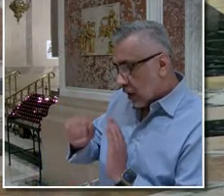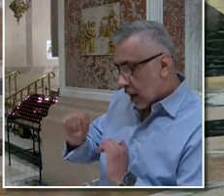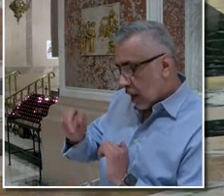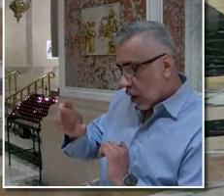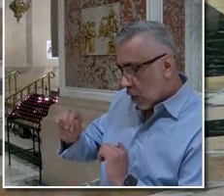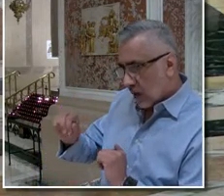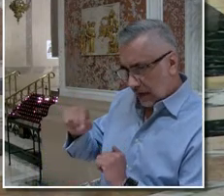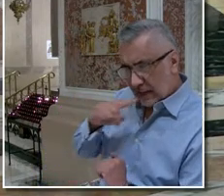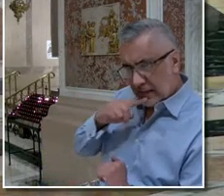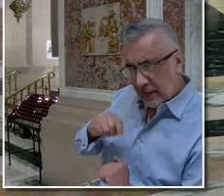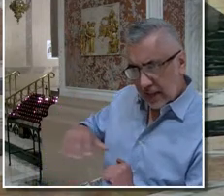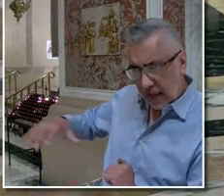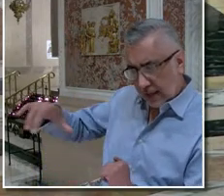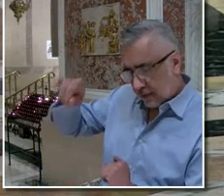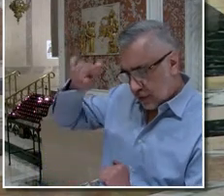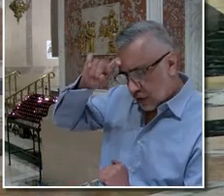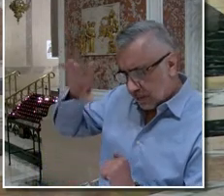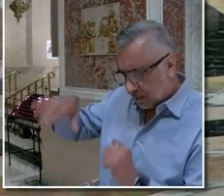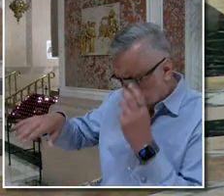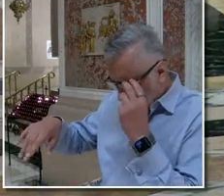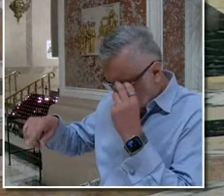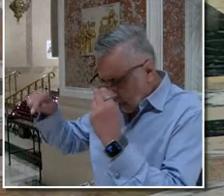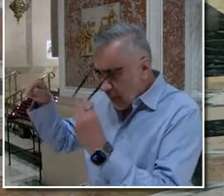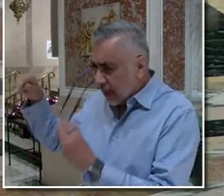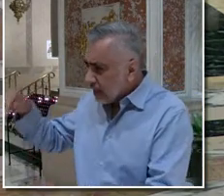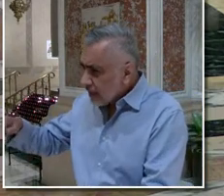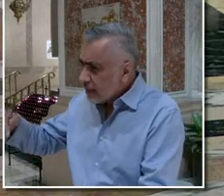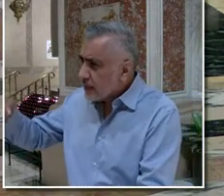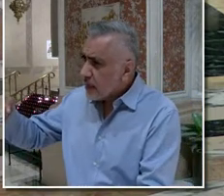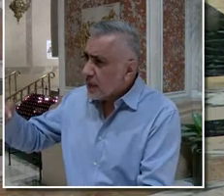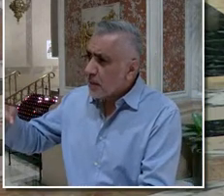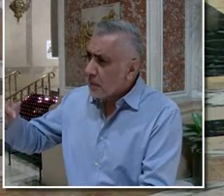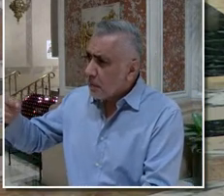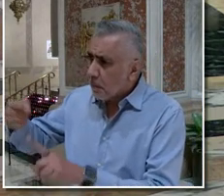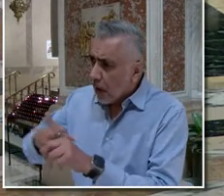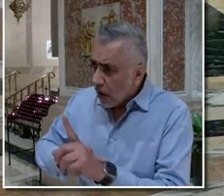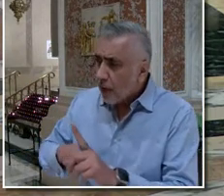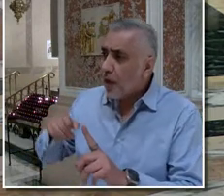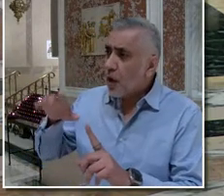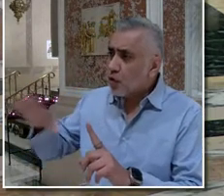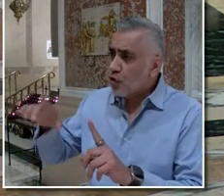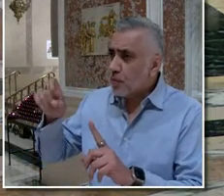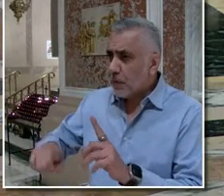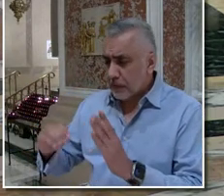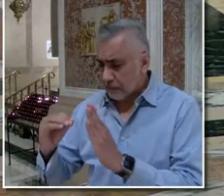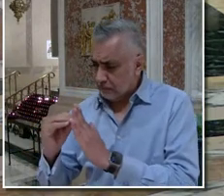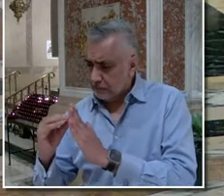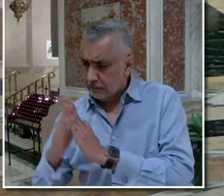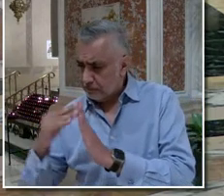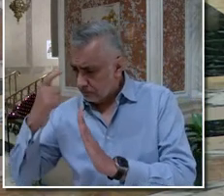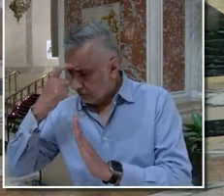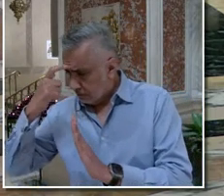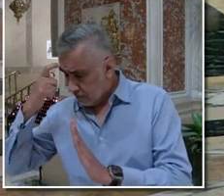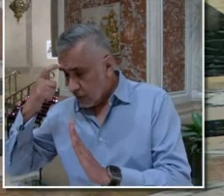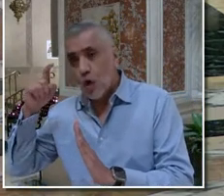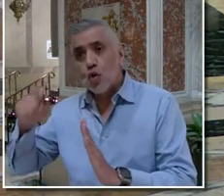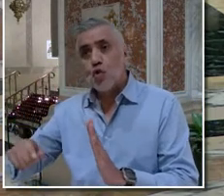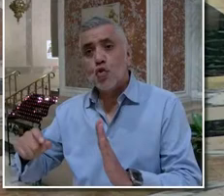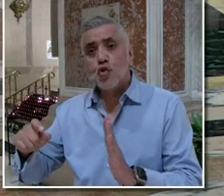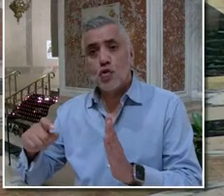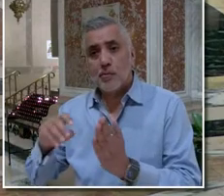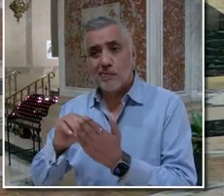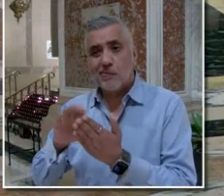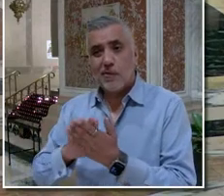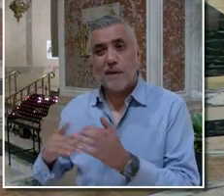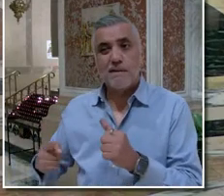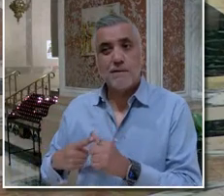of Egypt, "This month shall stand at the head of your calendar. You shall reckon it the